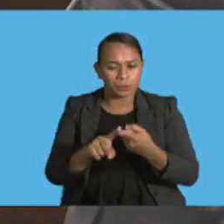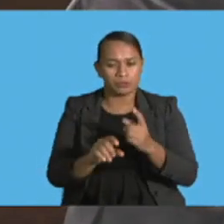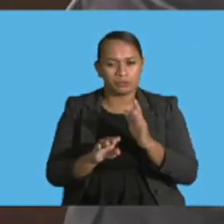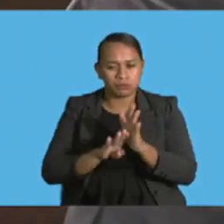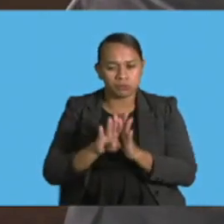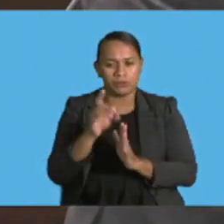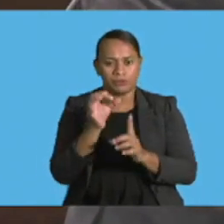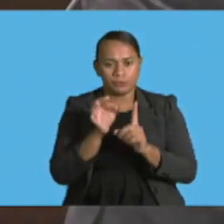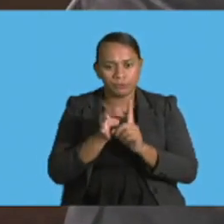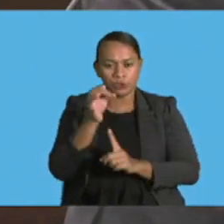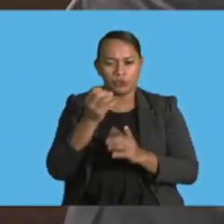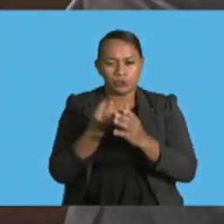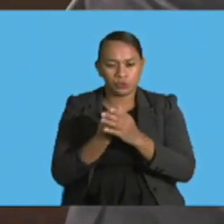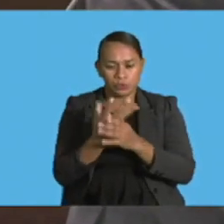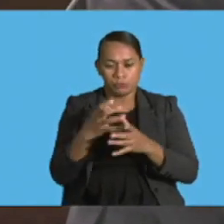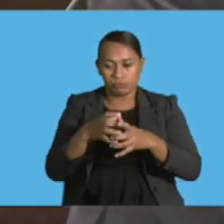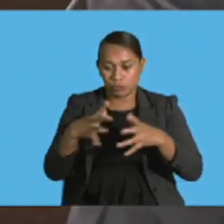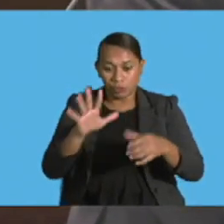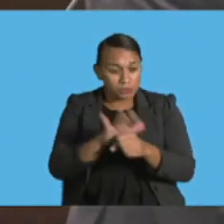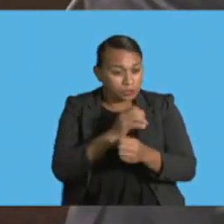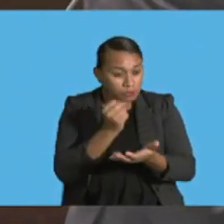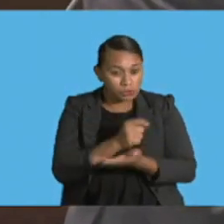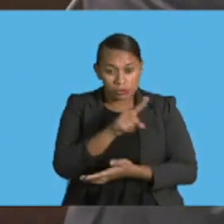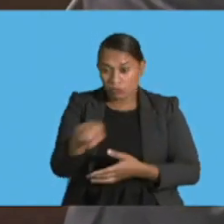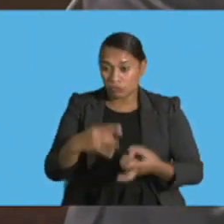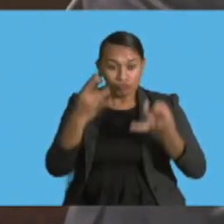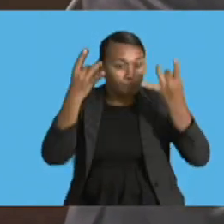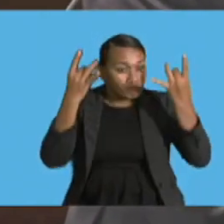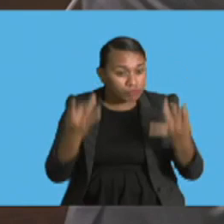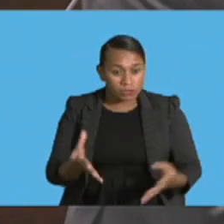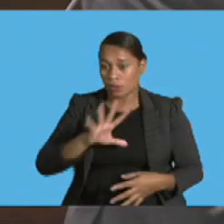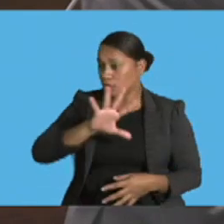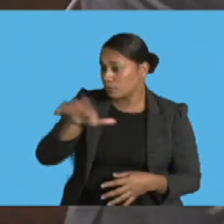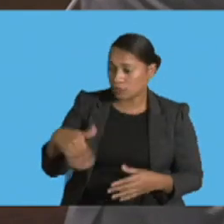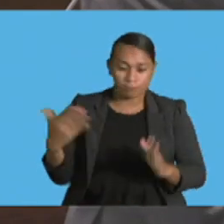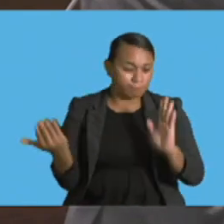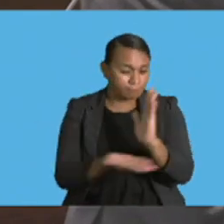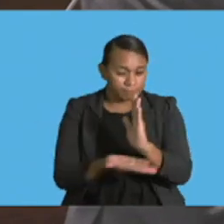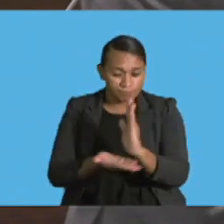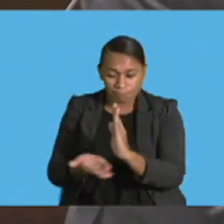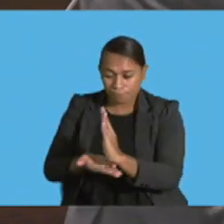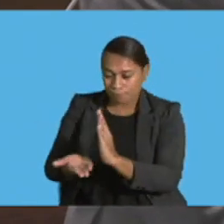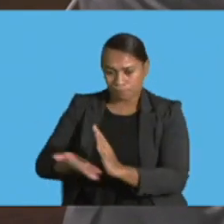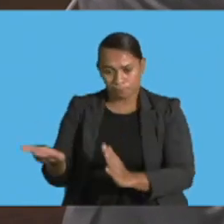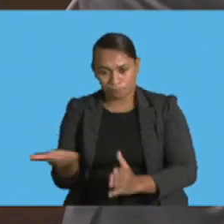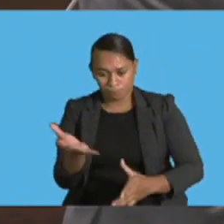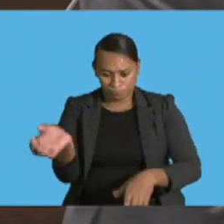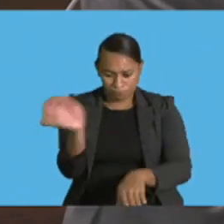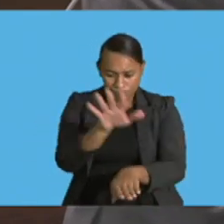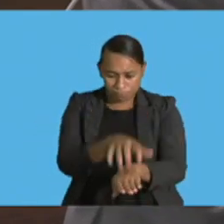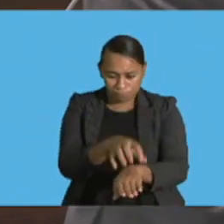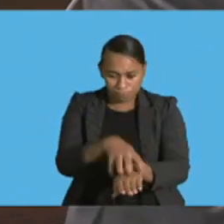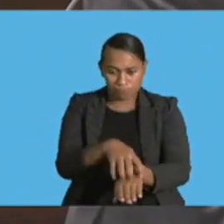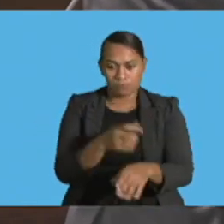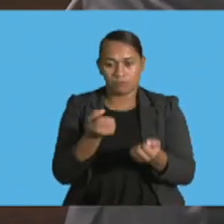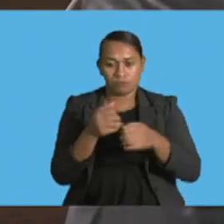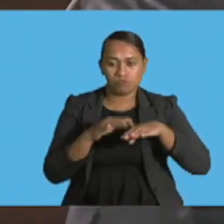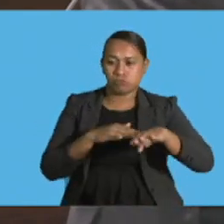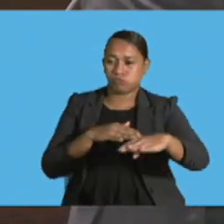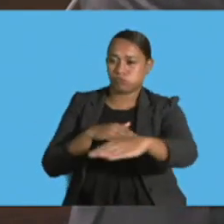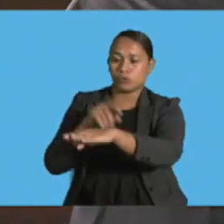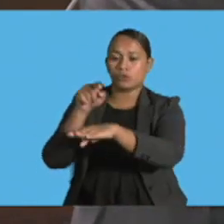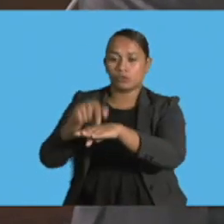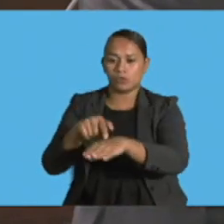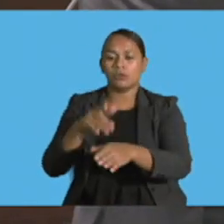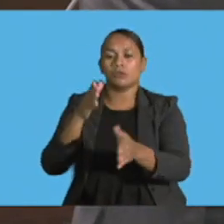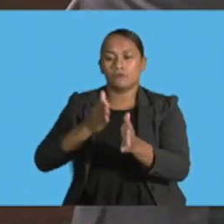all standing over cane is harvested, transported, and processed at the mills, and income is generated both for